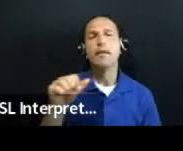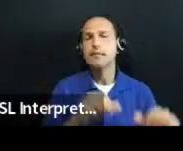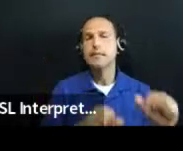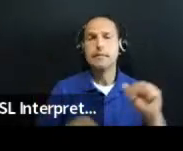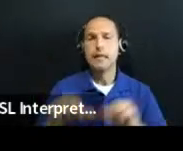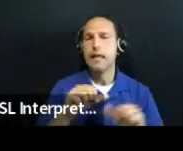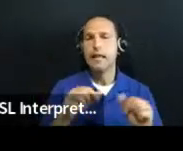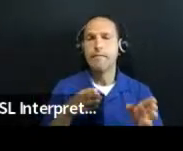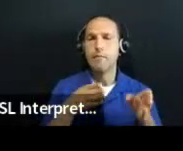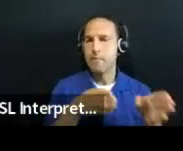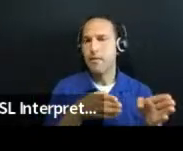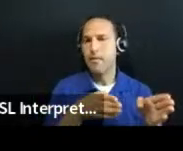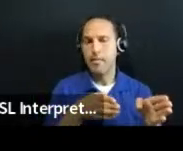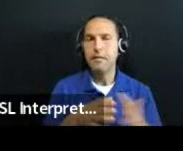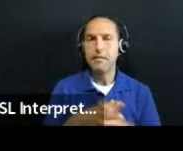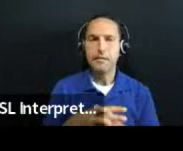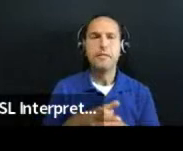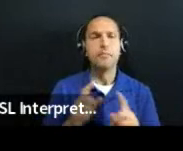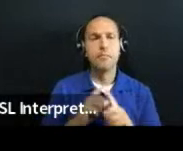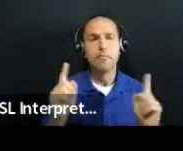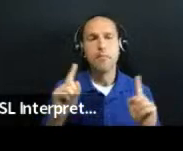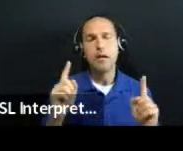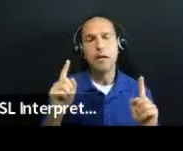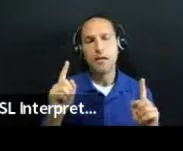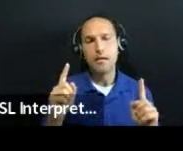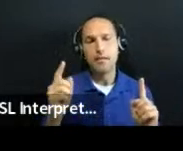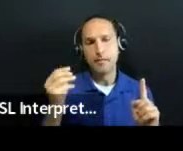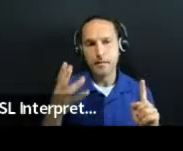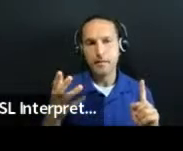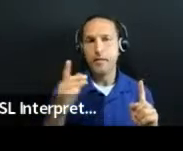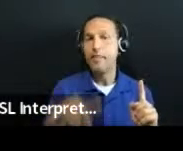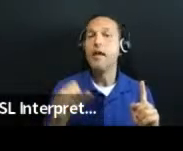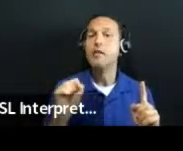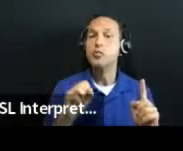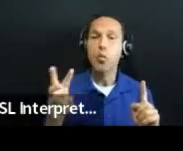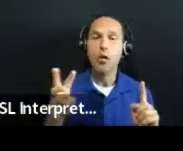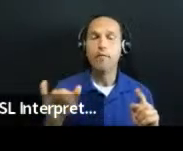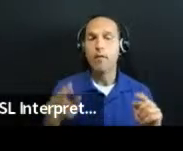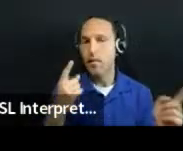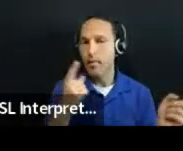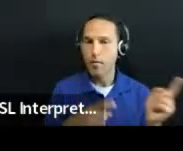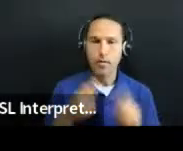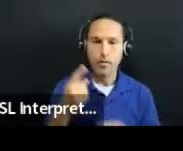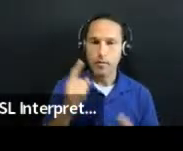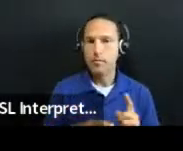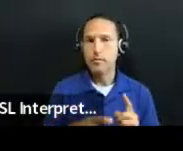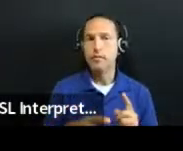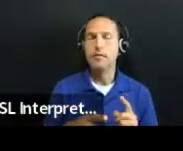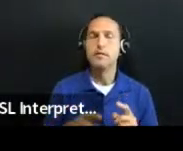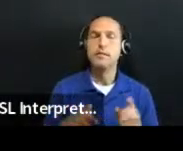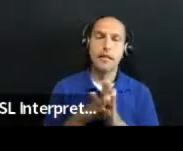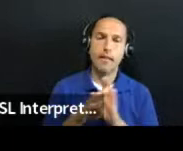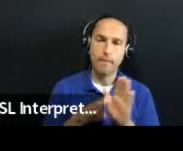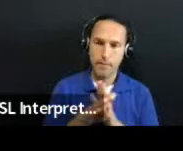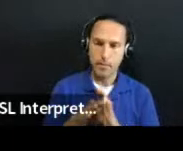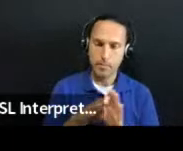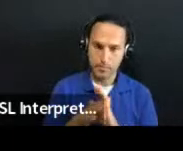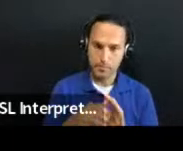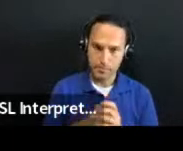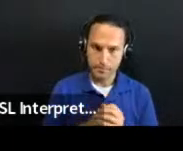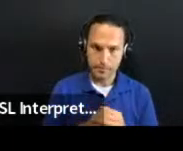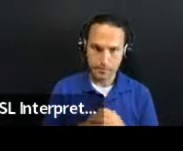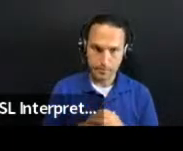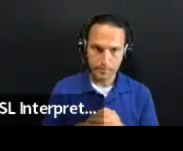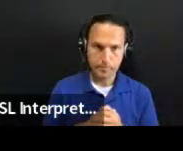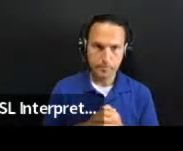method. But for software and collaborative development, and